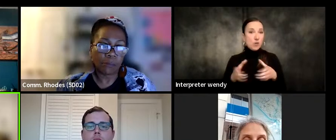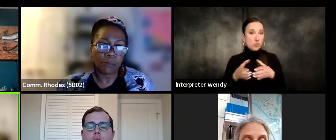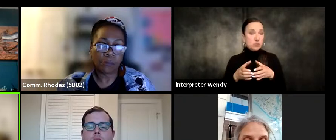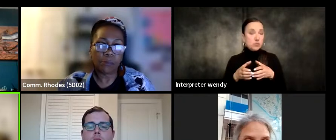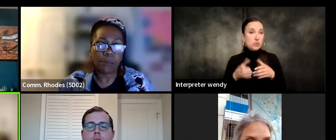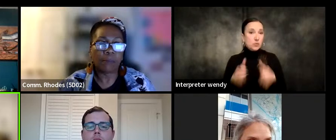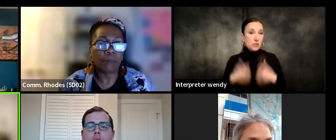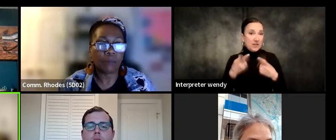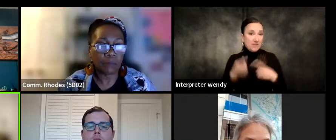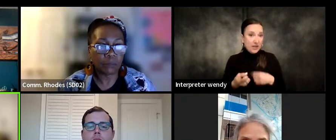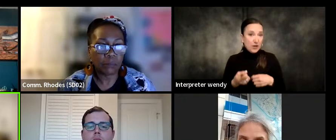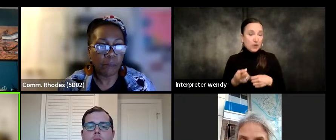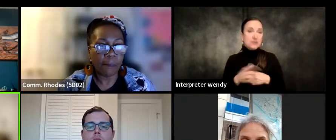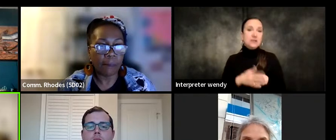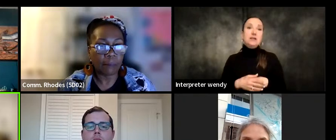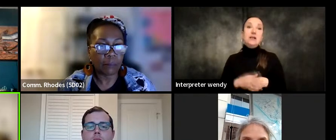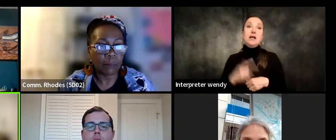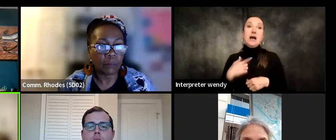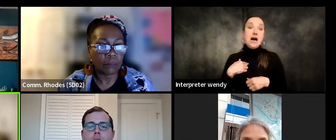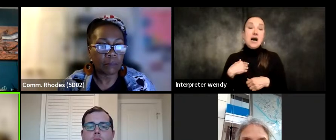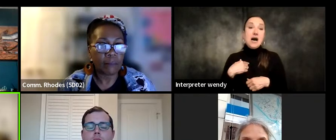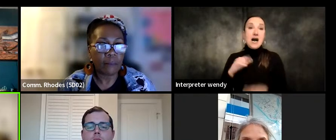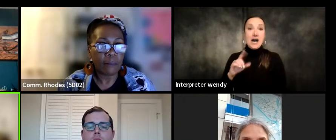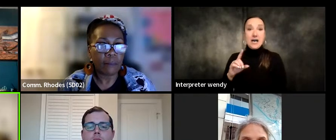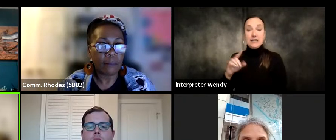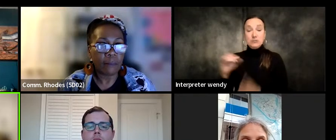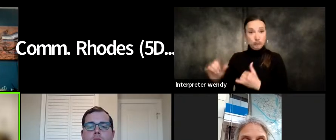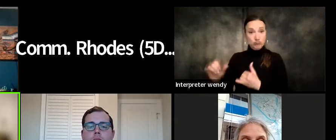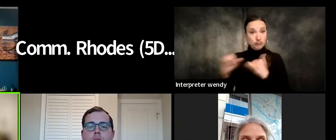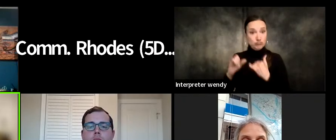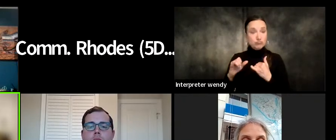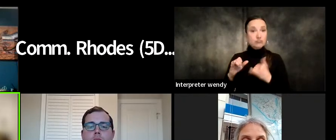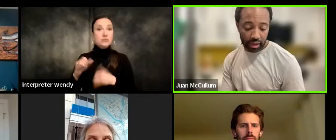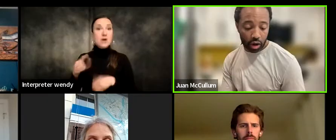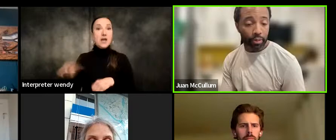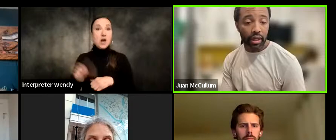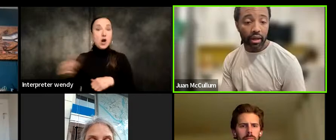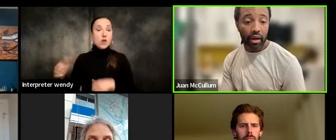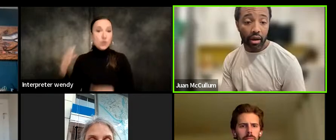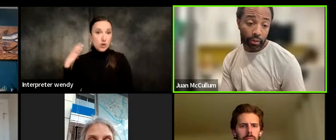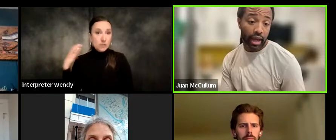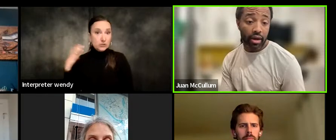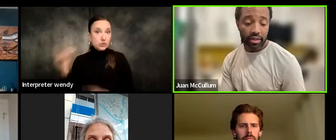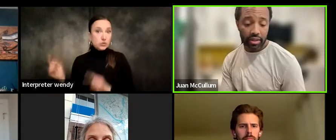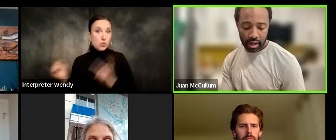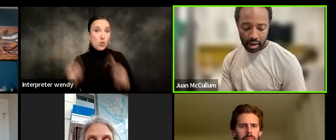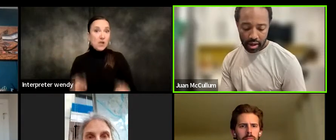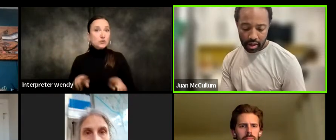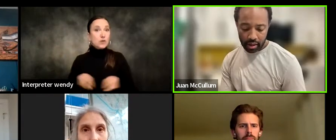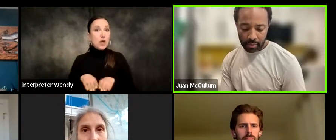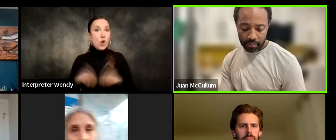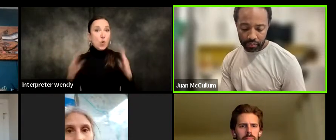present. I too did participate along with some of the other commissioners today in the open